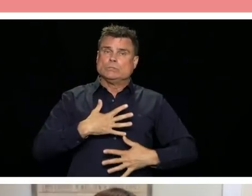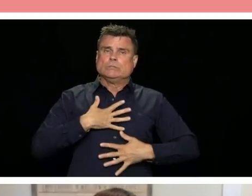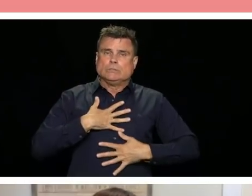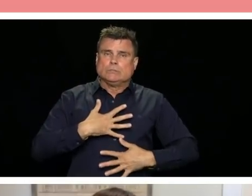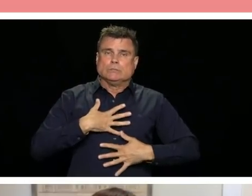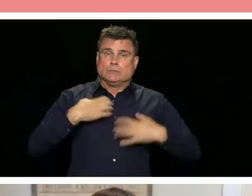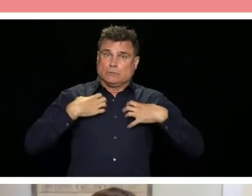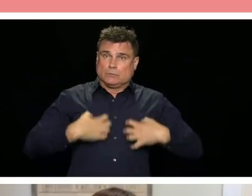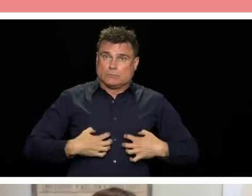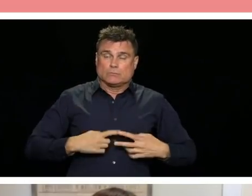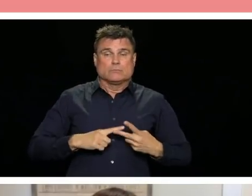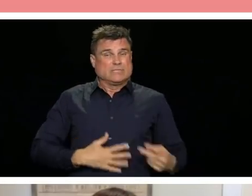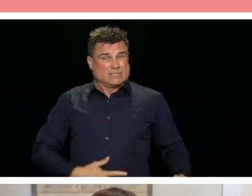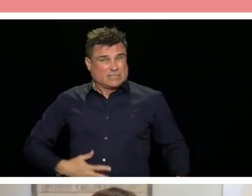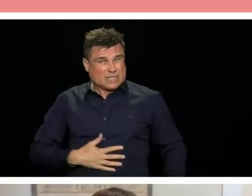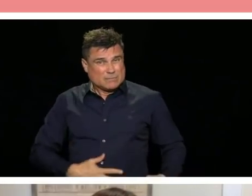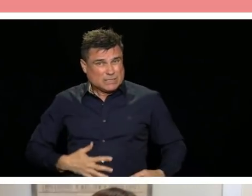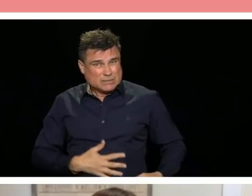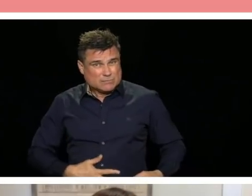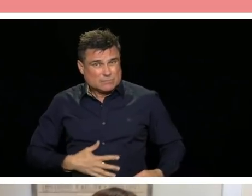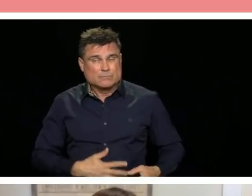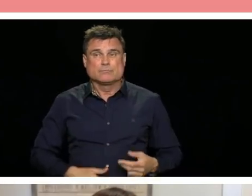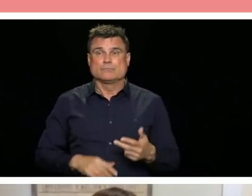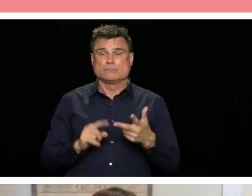symptoms, with